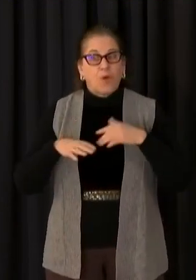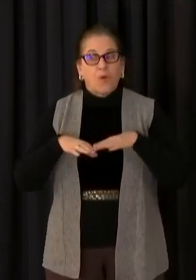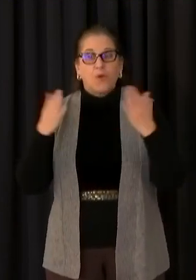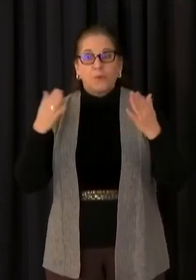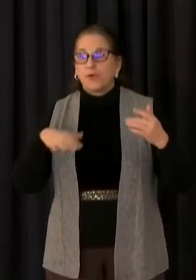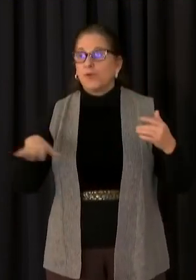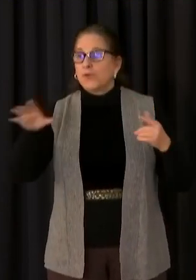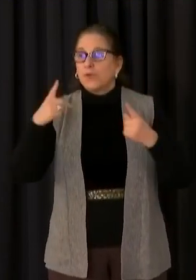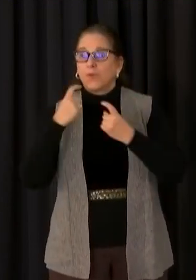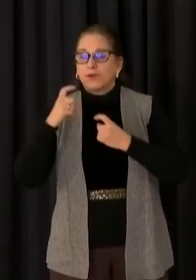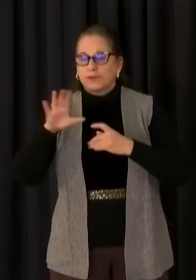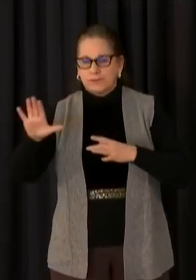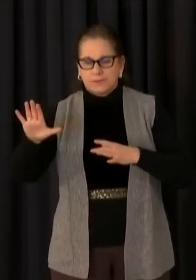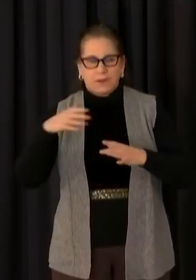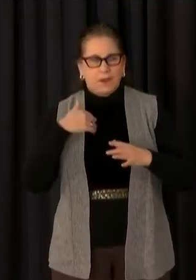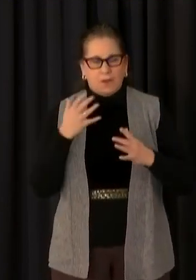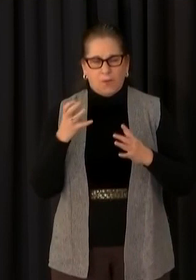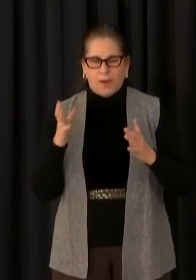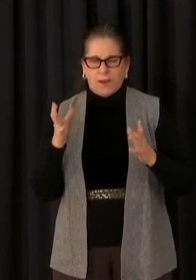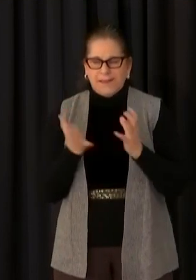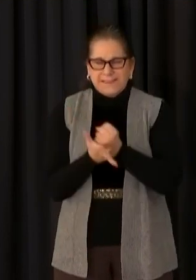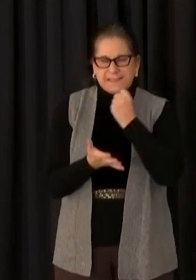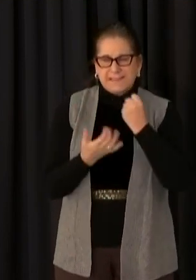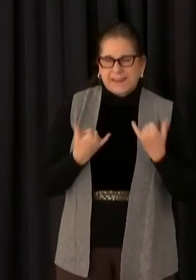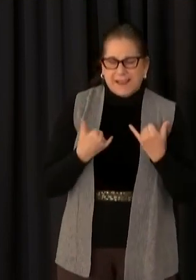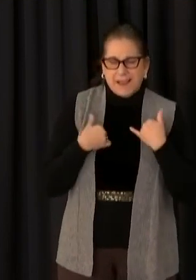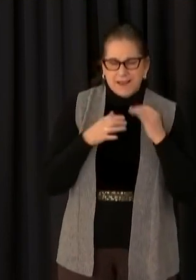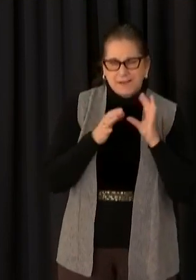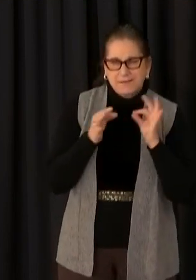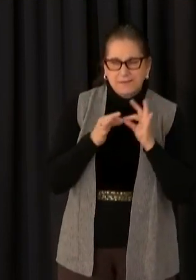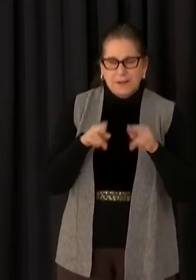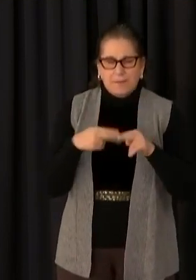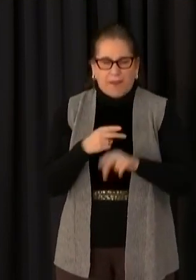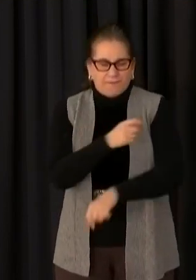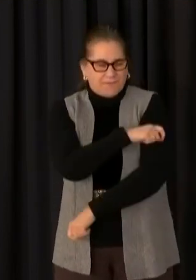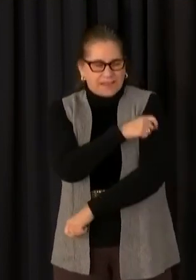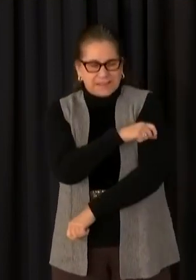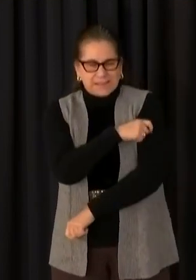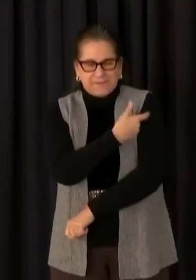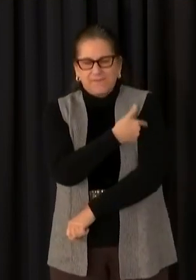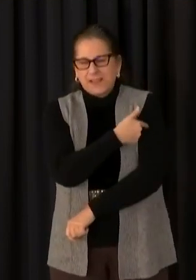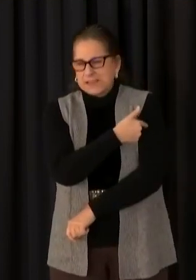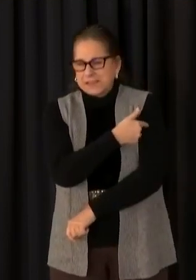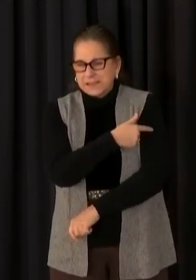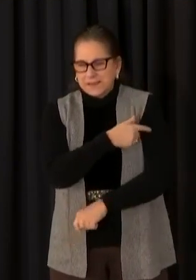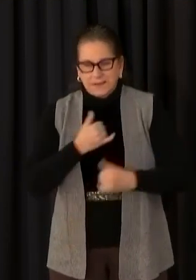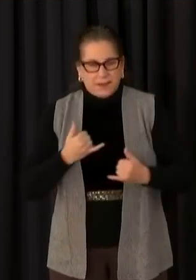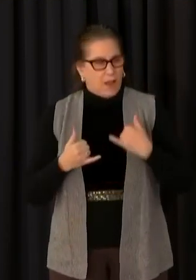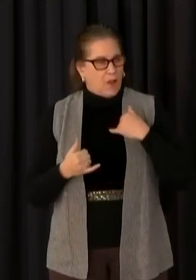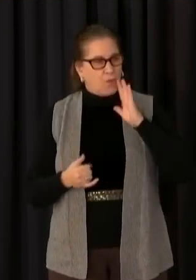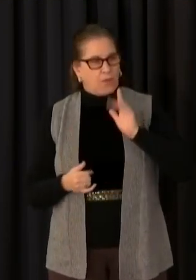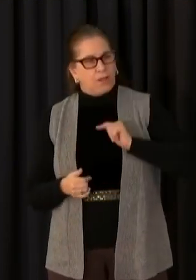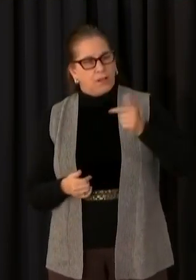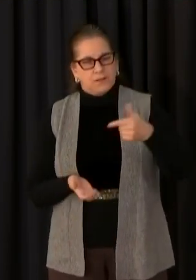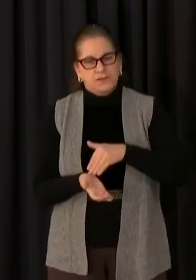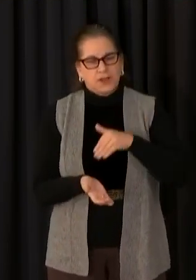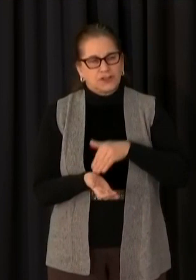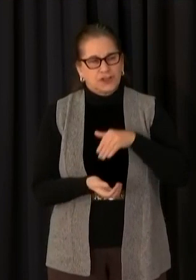something briefly about vaccinations, and Dr. Nesbitt will be available to answer